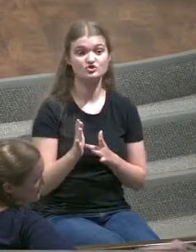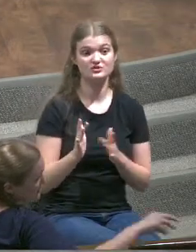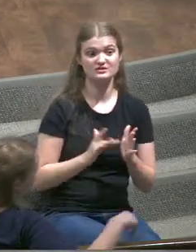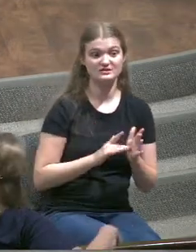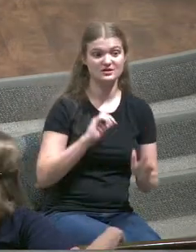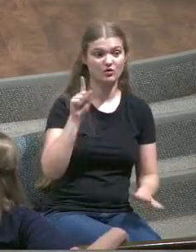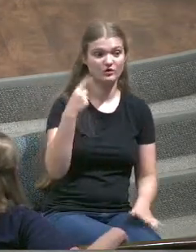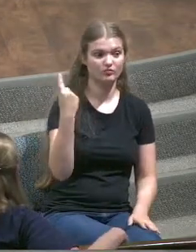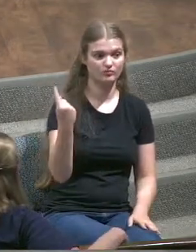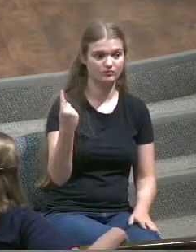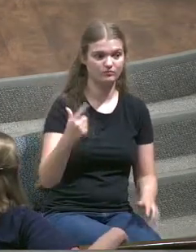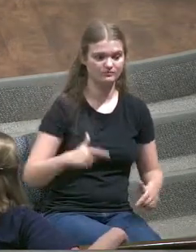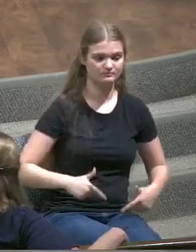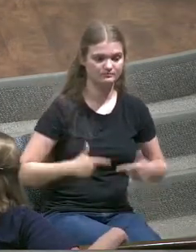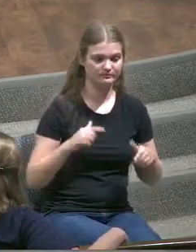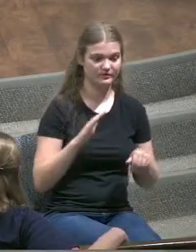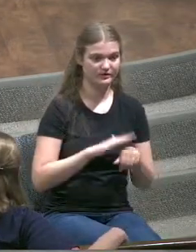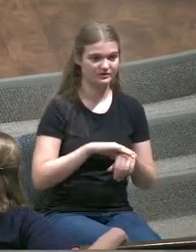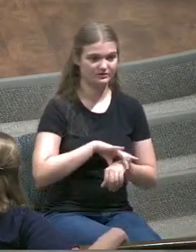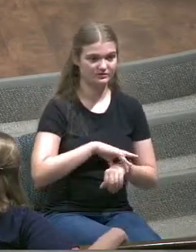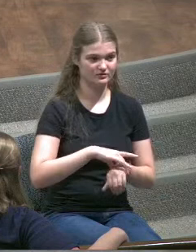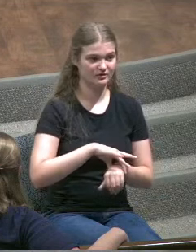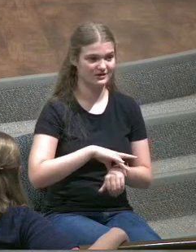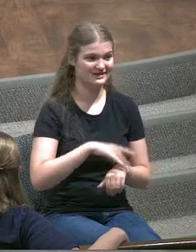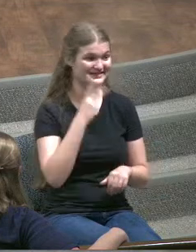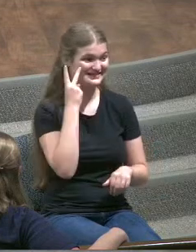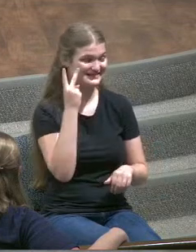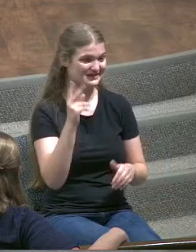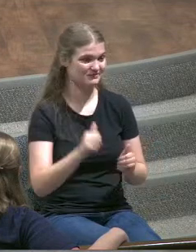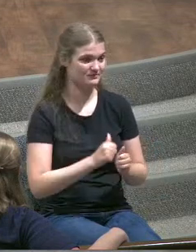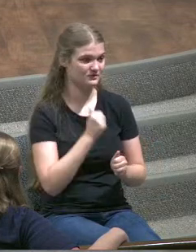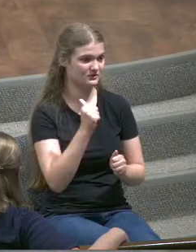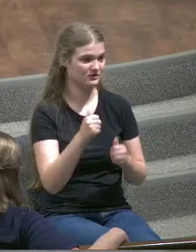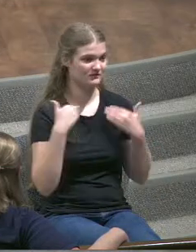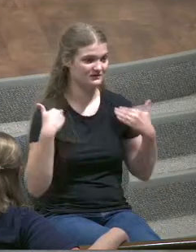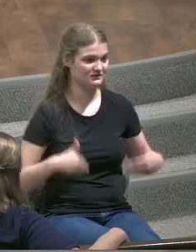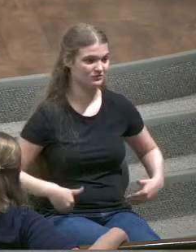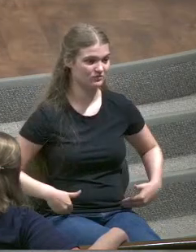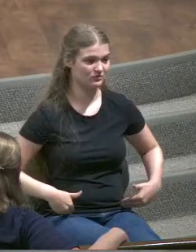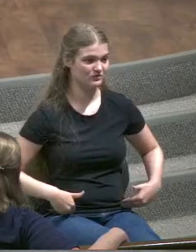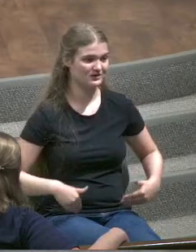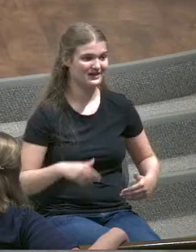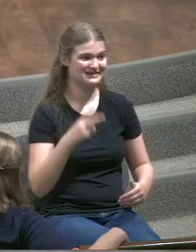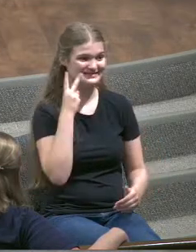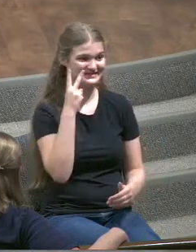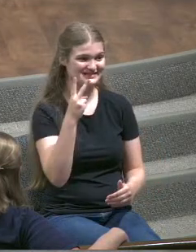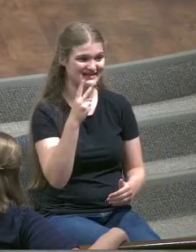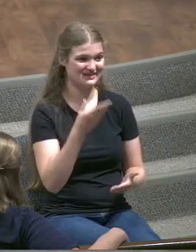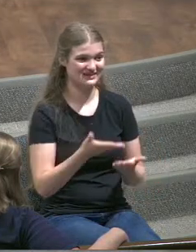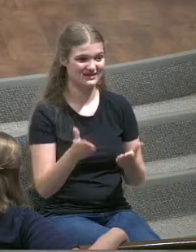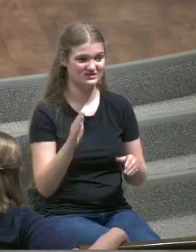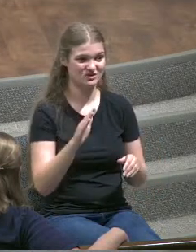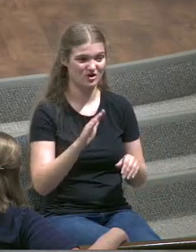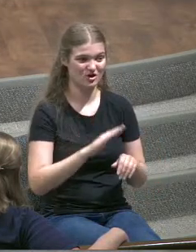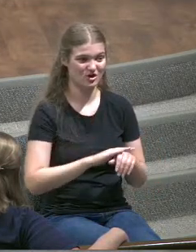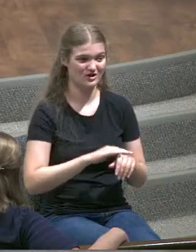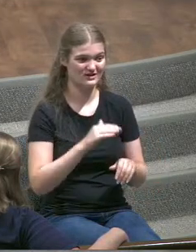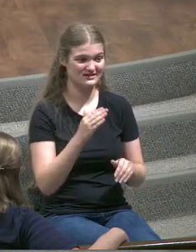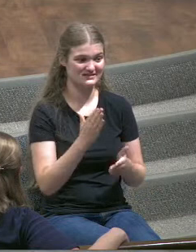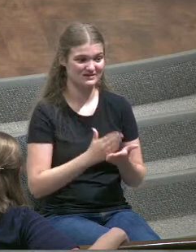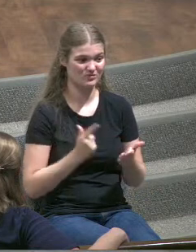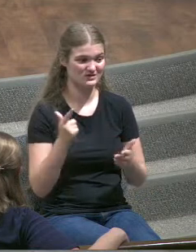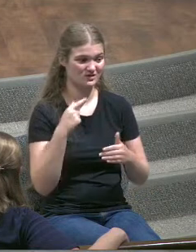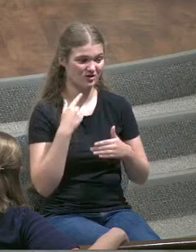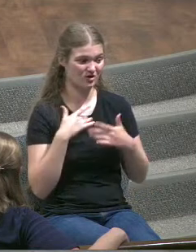earth who could see past the physical and see what was on someone's heart. That also is a